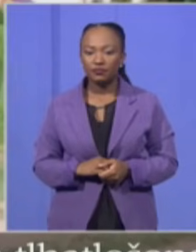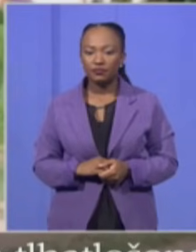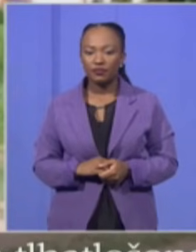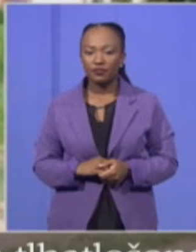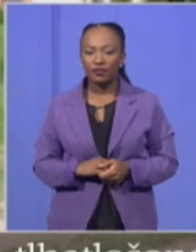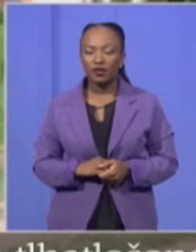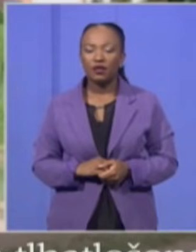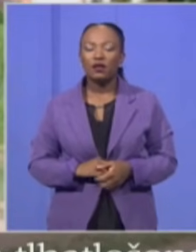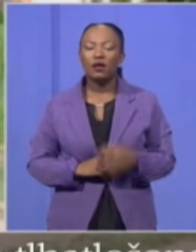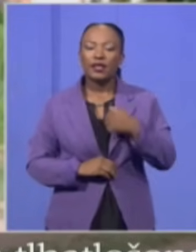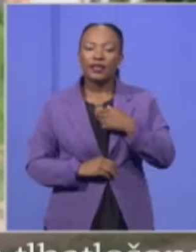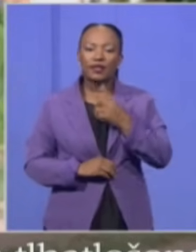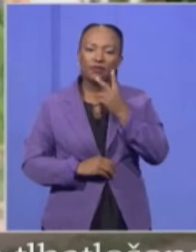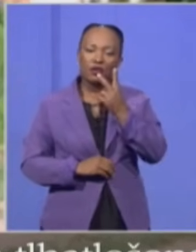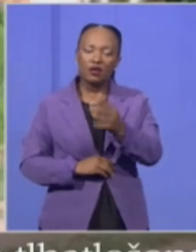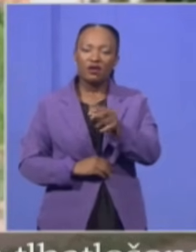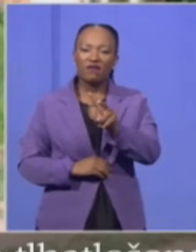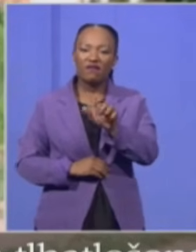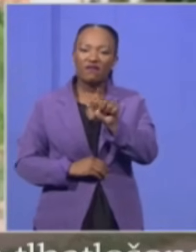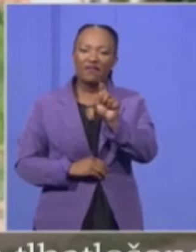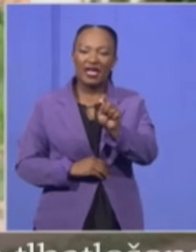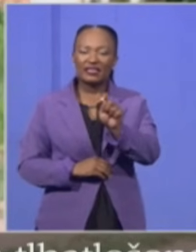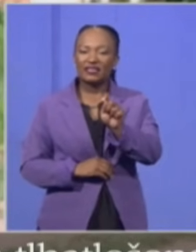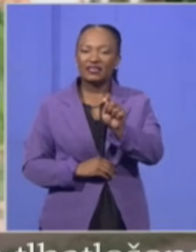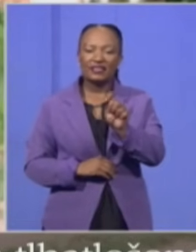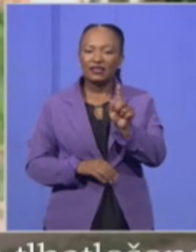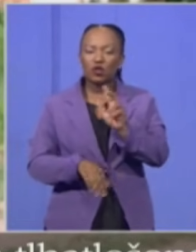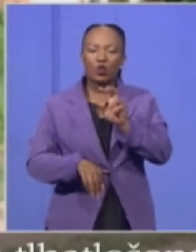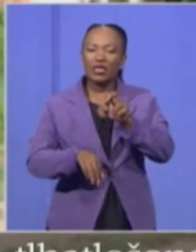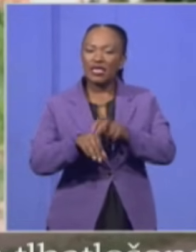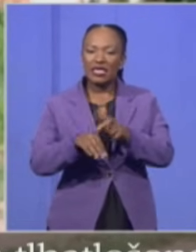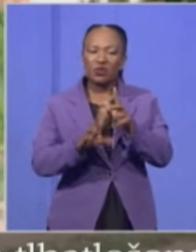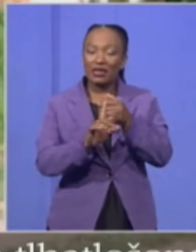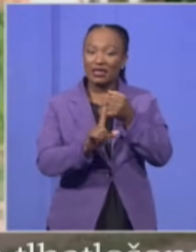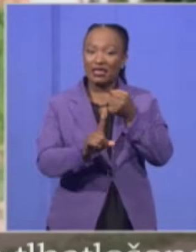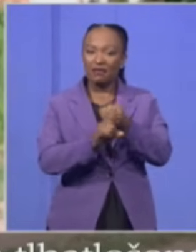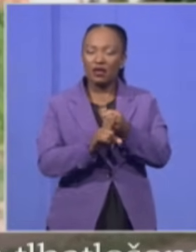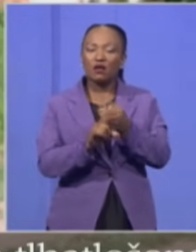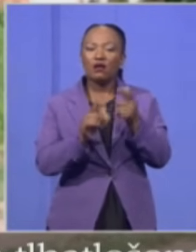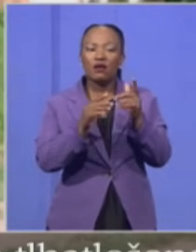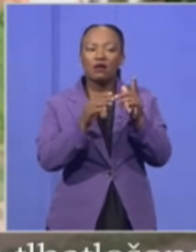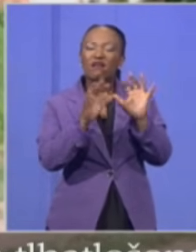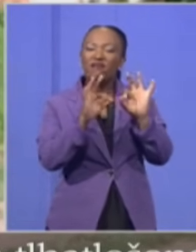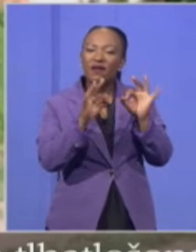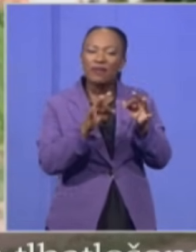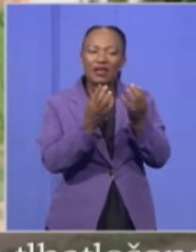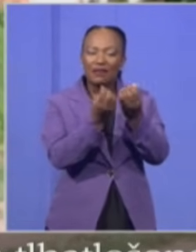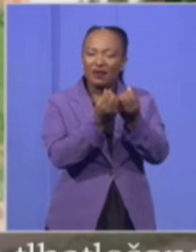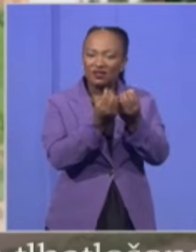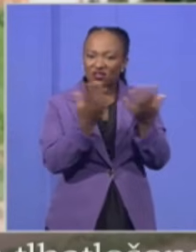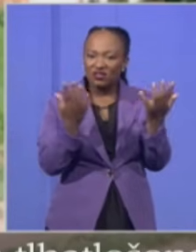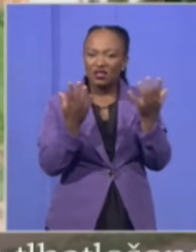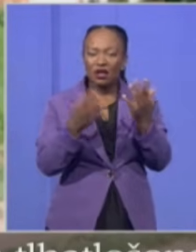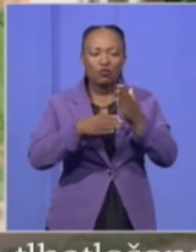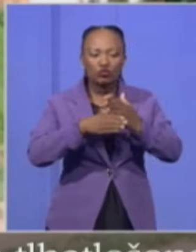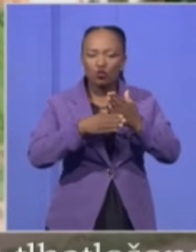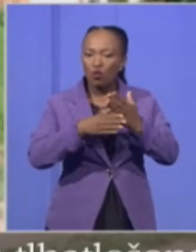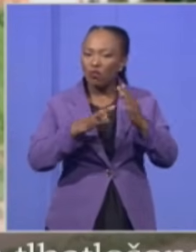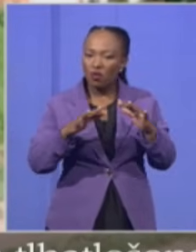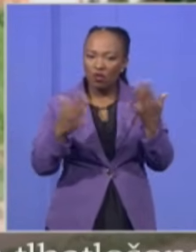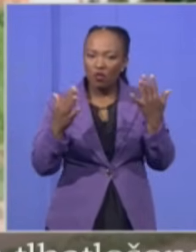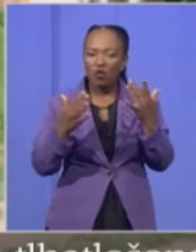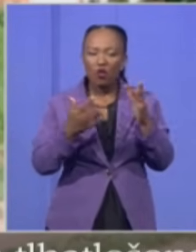Ke bona ka ba taba ya VAT ha e necessary e tlo ba tša malapa a mantši ka lebaka la gore ga ona meshomo ke dikontraka ka mo